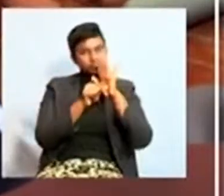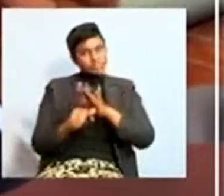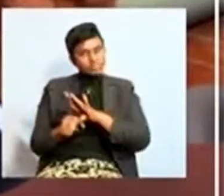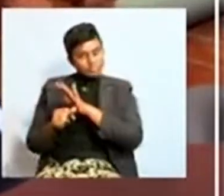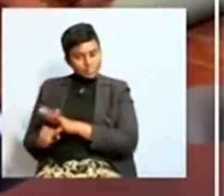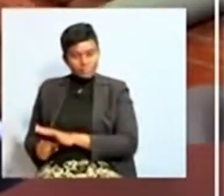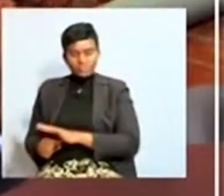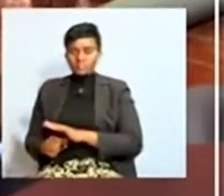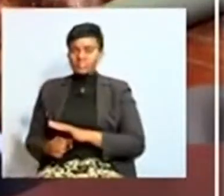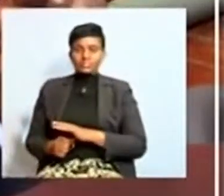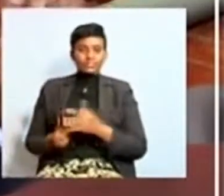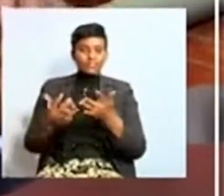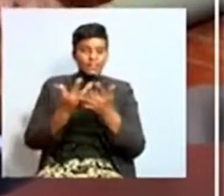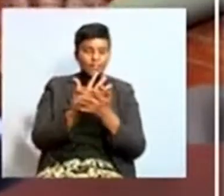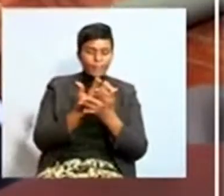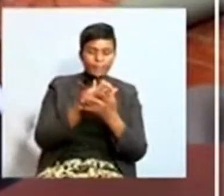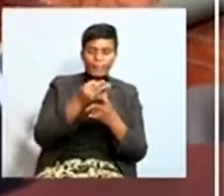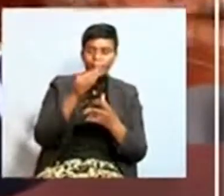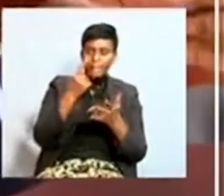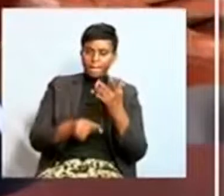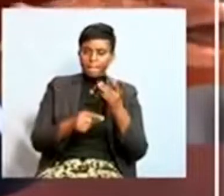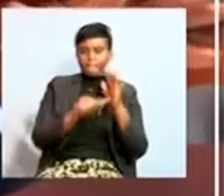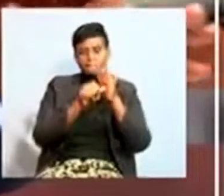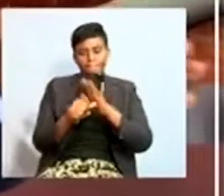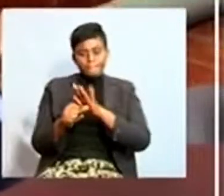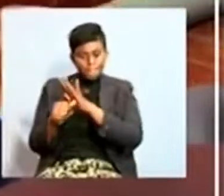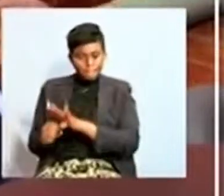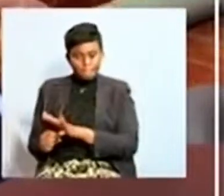victimization, fears of intimidation.